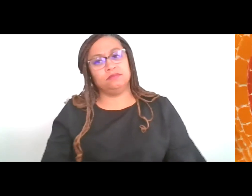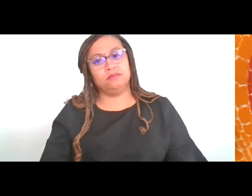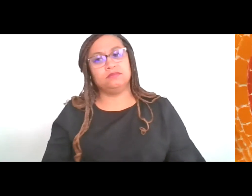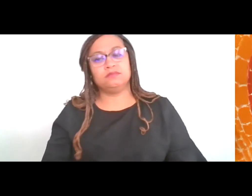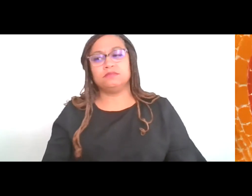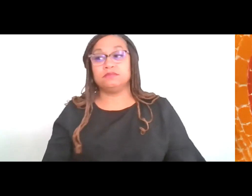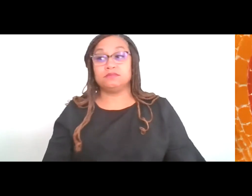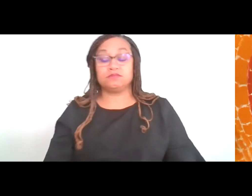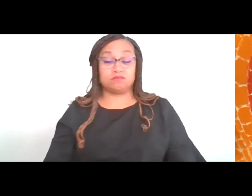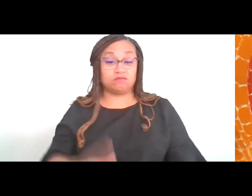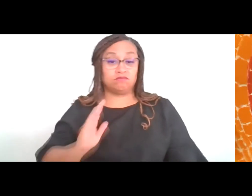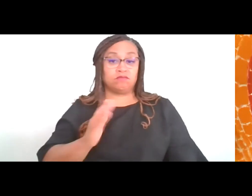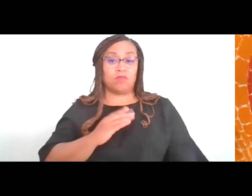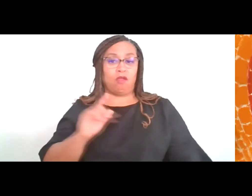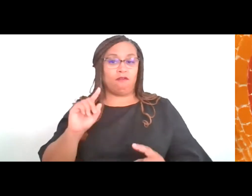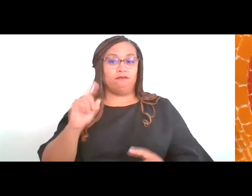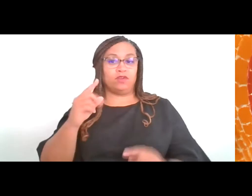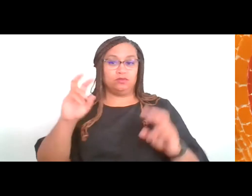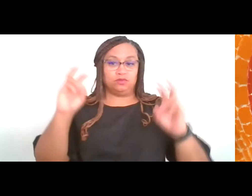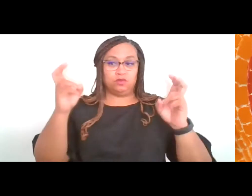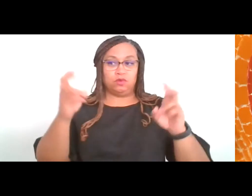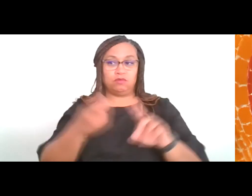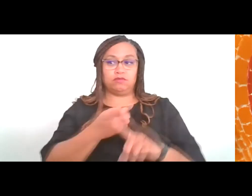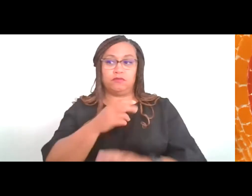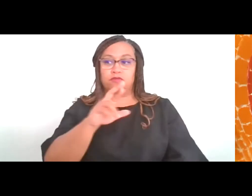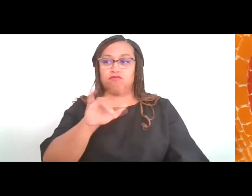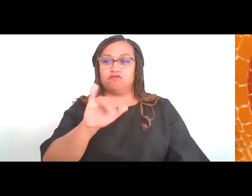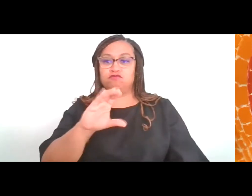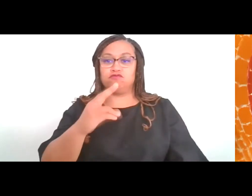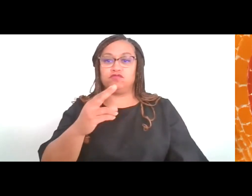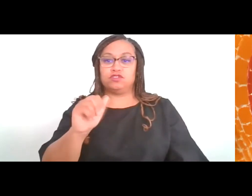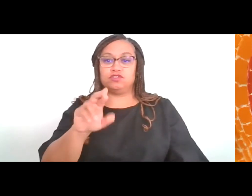Our first quote is from Richard Rohr.